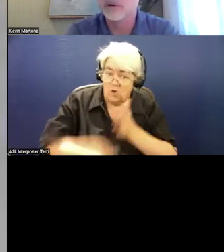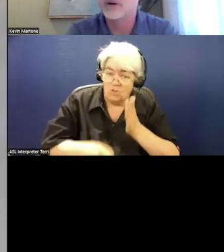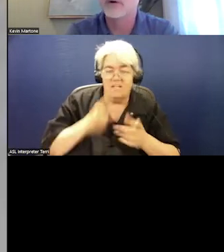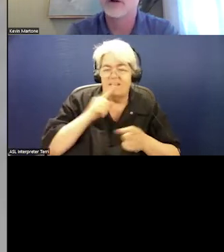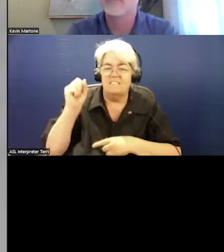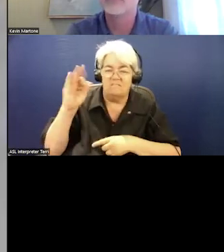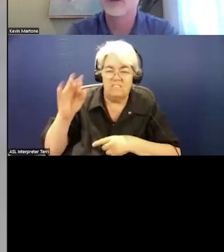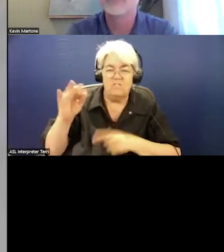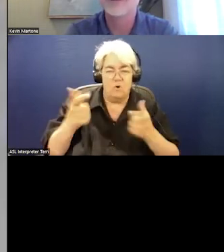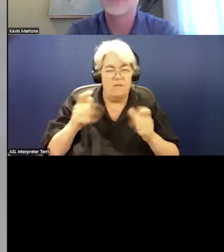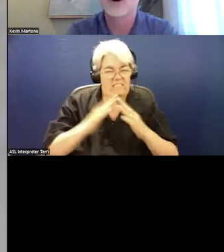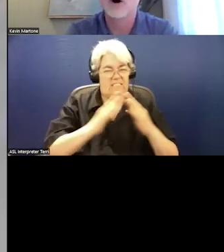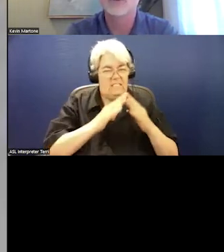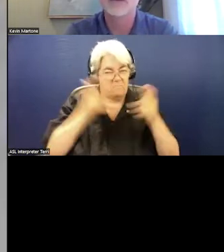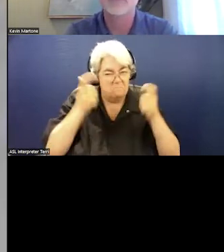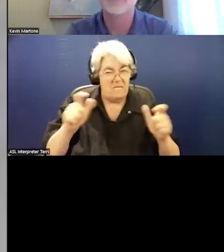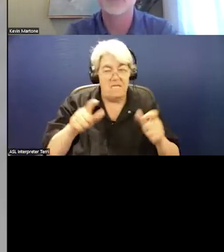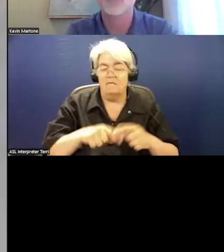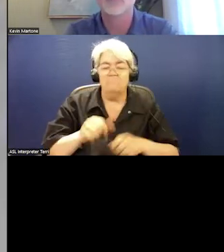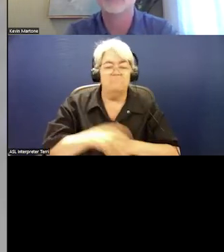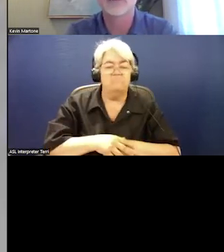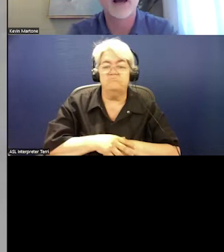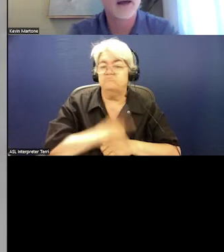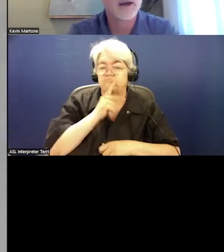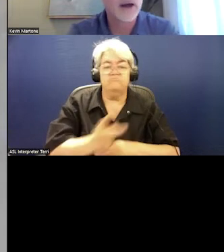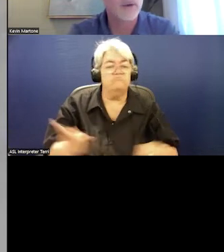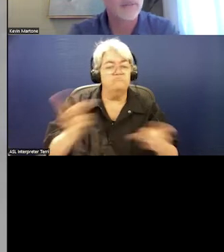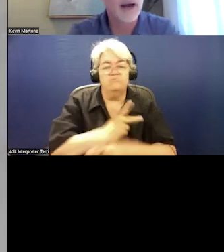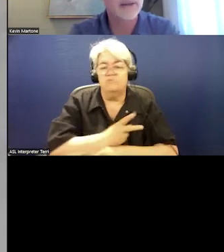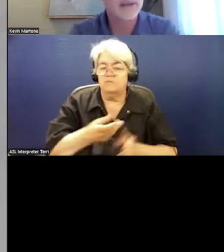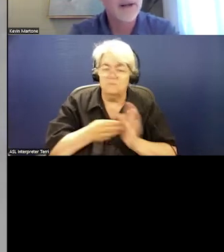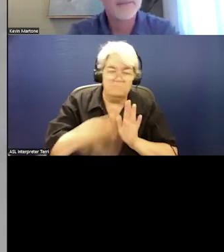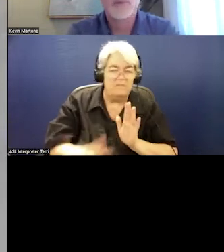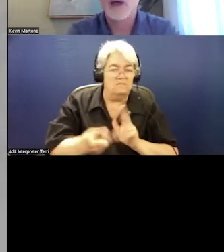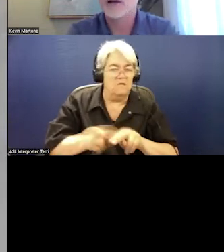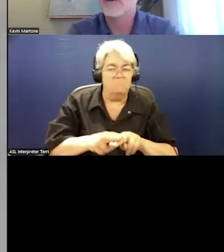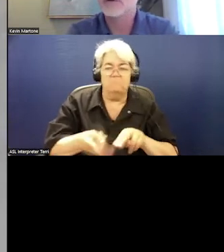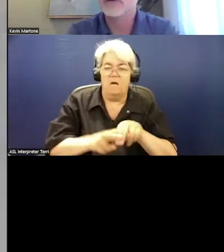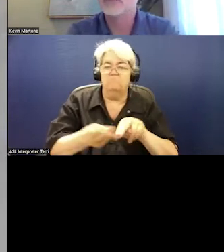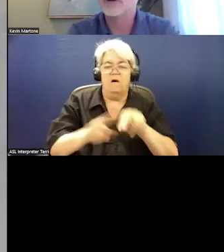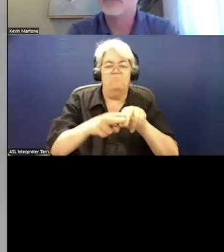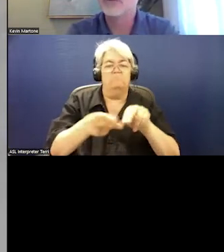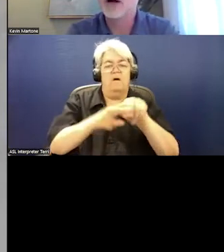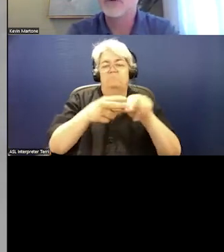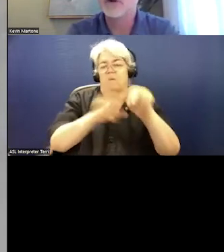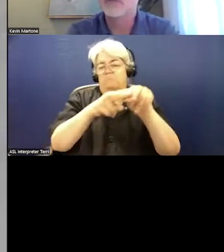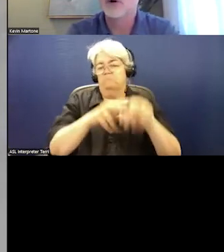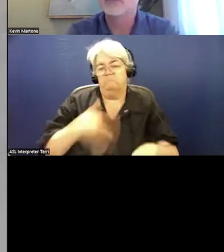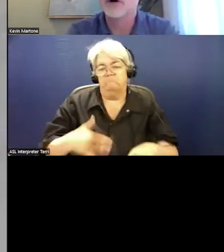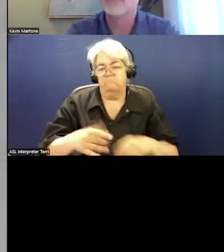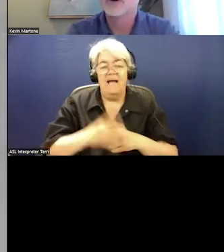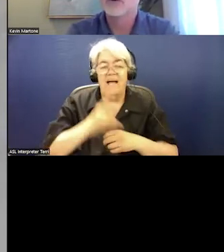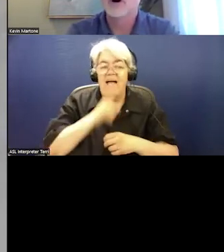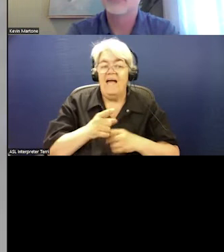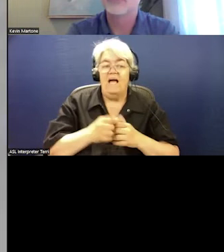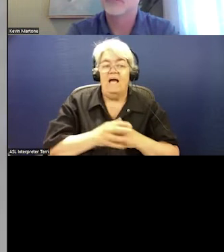San Francisco and the other big cities, is hard and maybe getting worse, and that will impact us. And just to drive home the importance